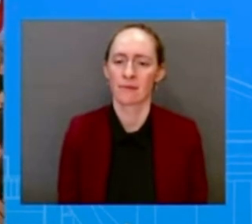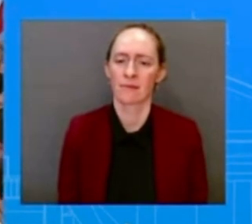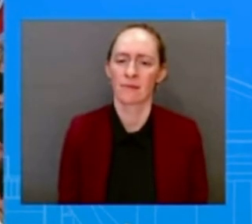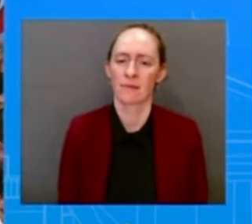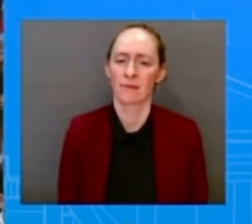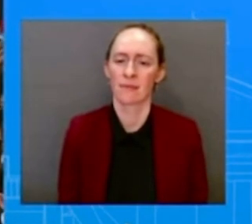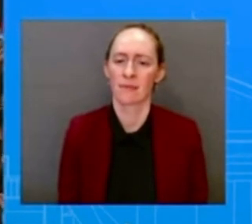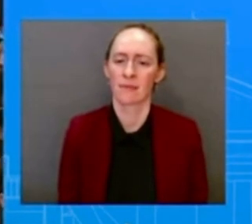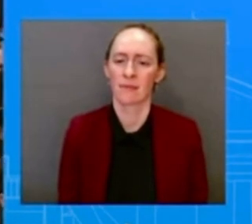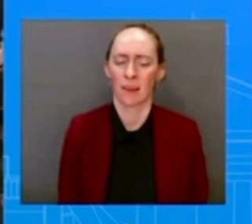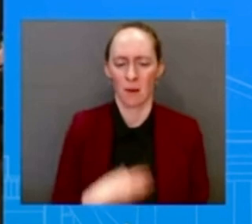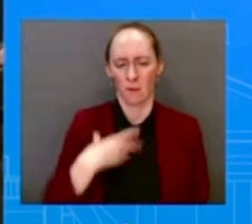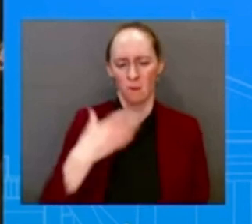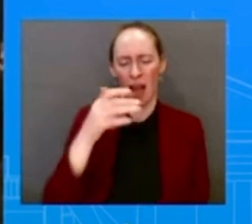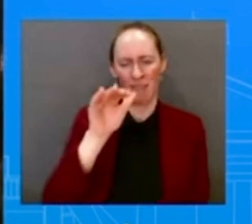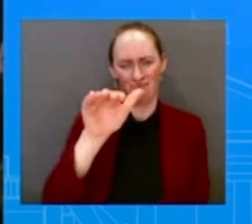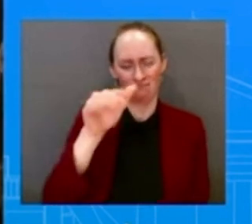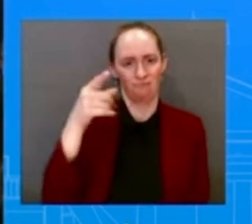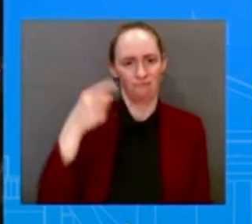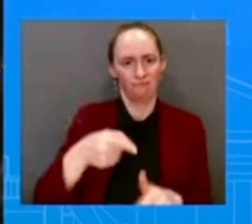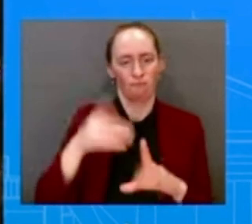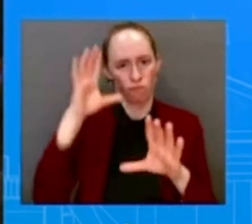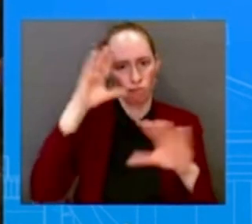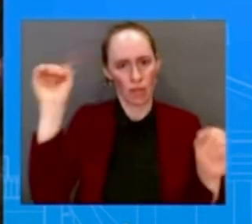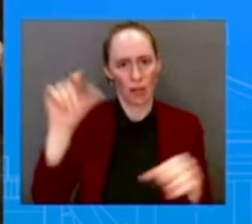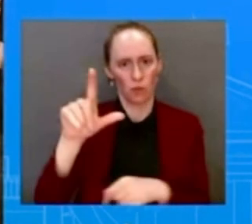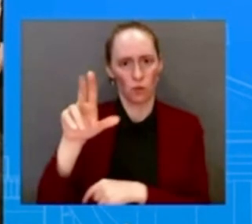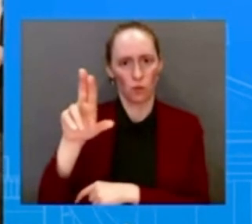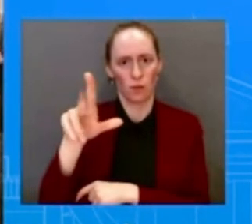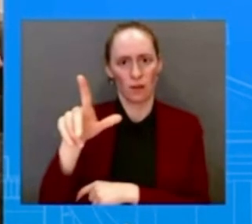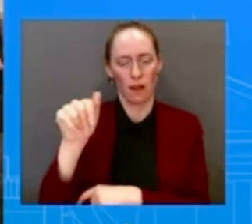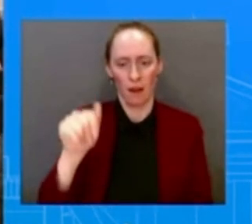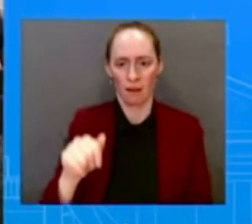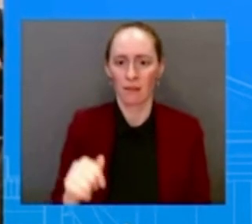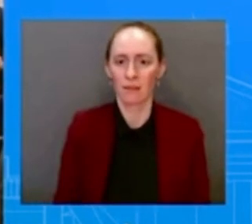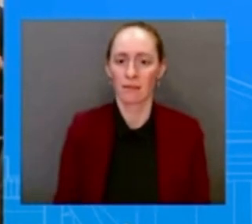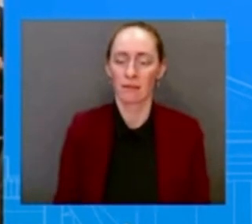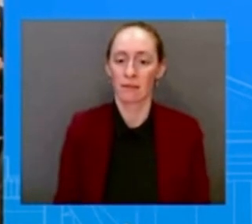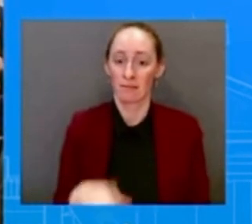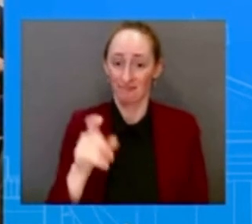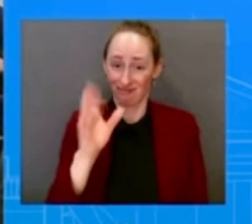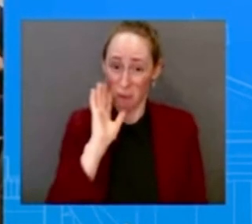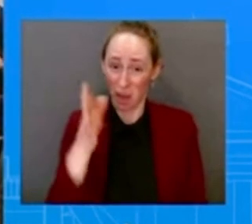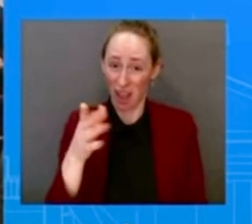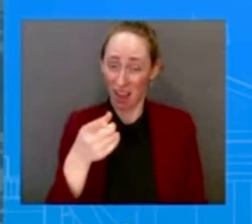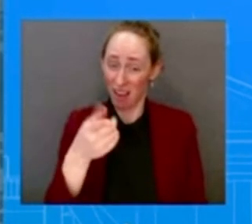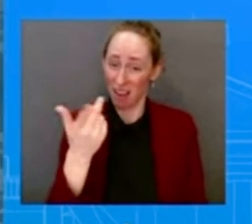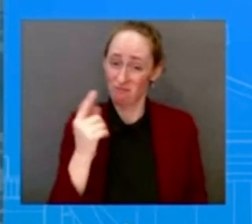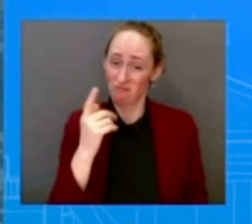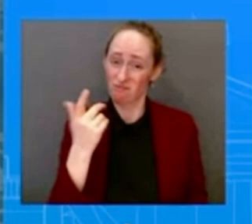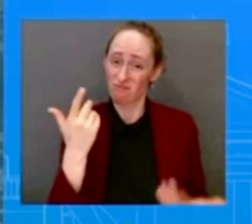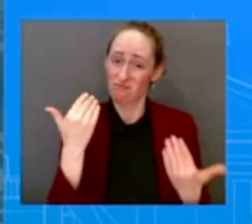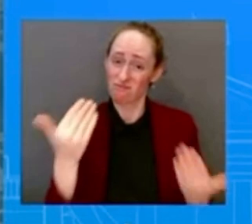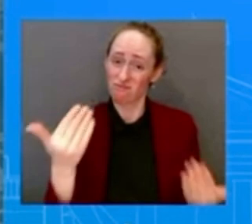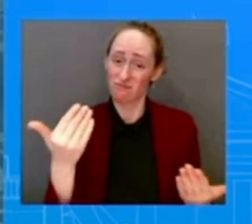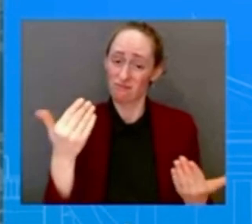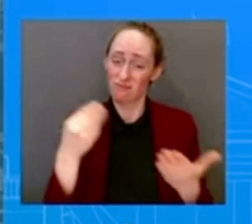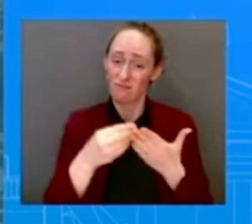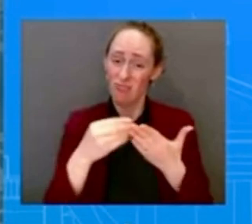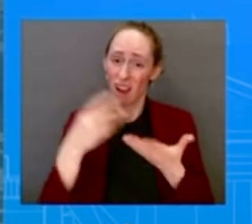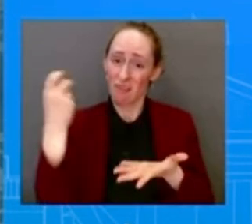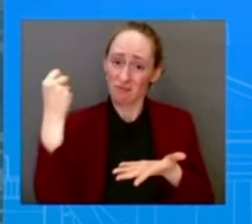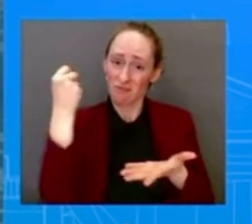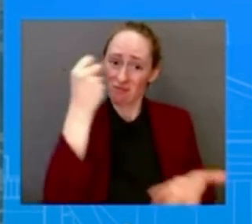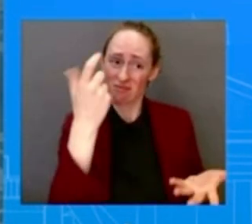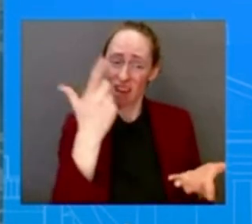Is there going to be any commitment to the Amazon Fund by the United States during this visit? I think let's have the visit occur here